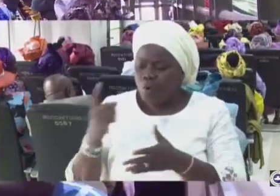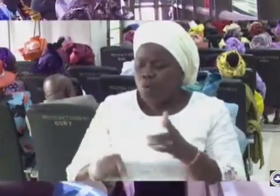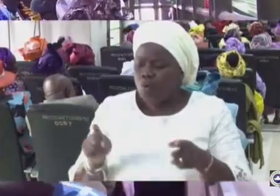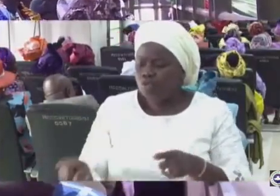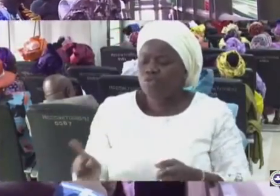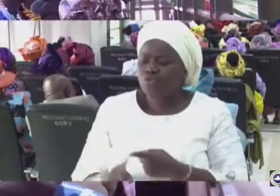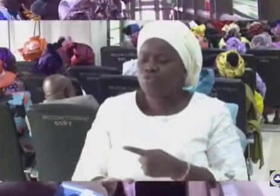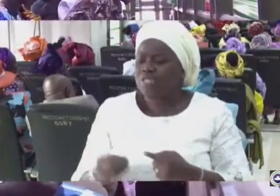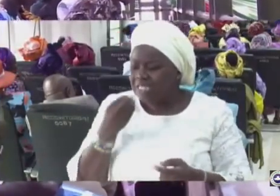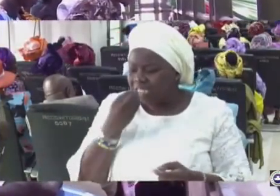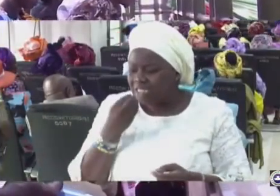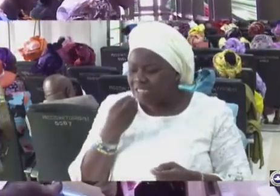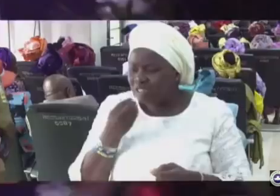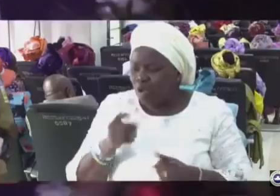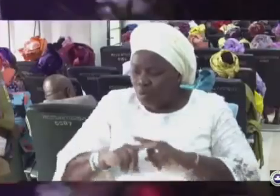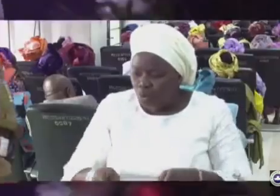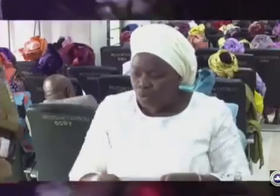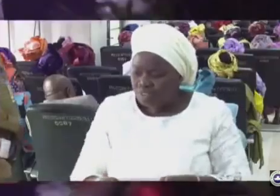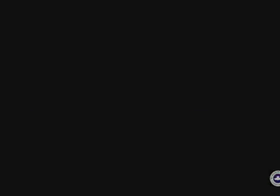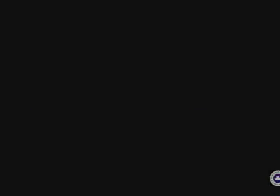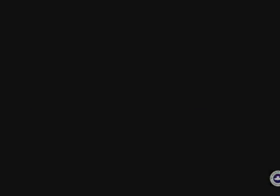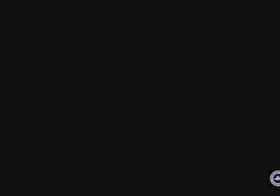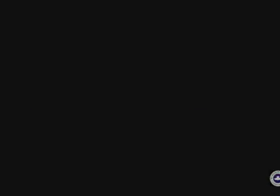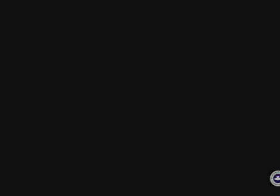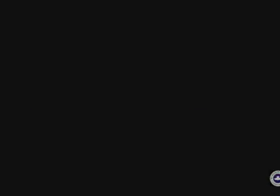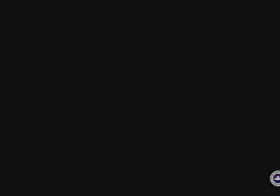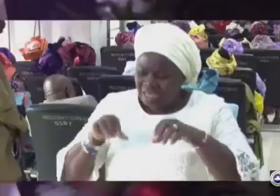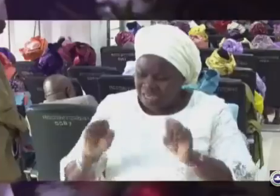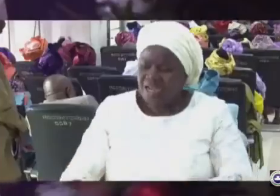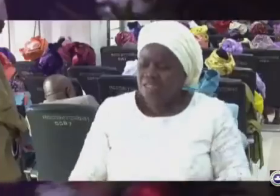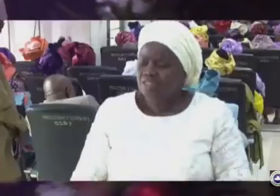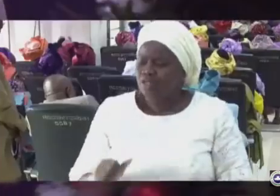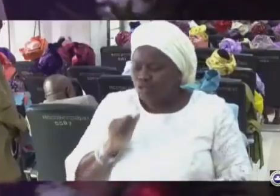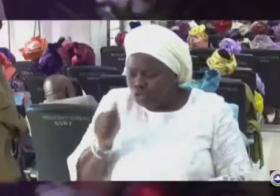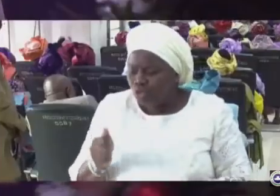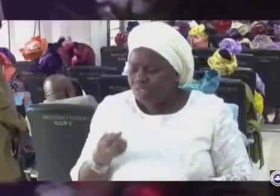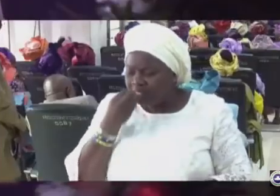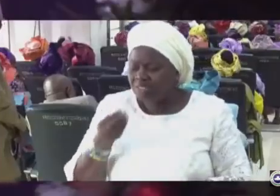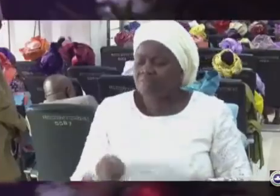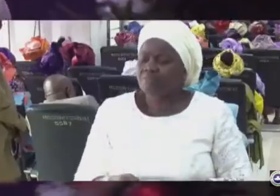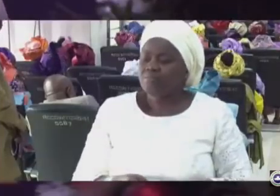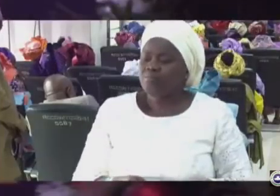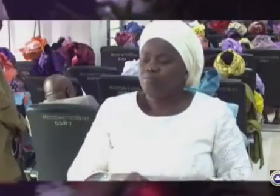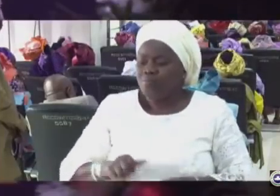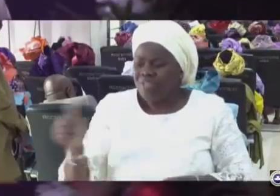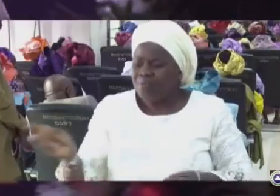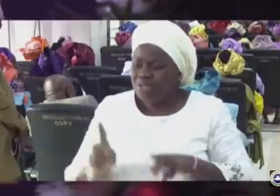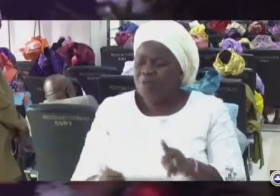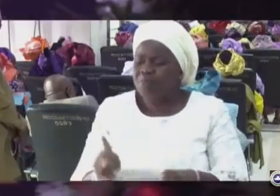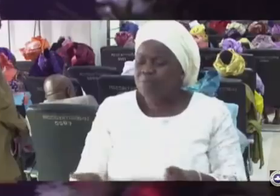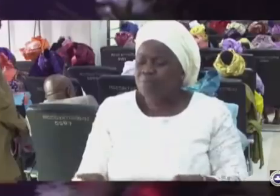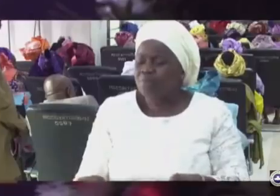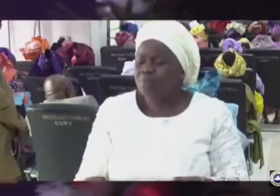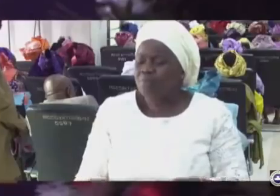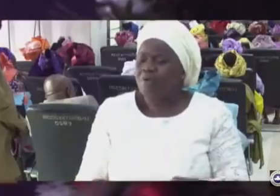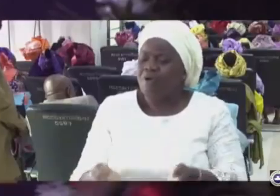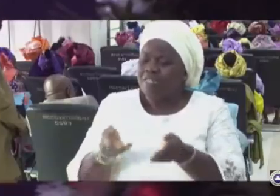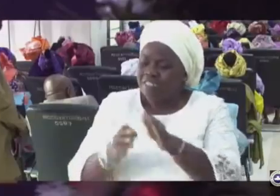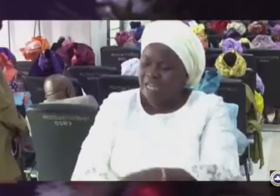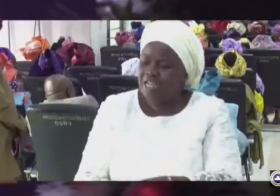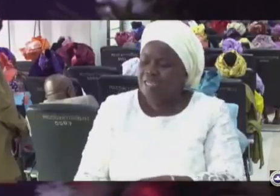And I'm sure you have heard of people who died on the dining table before. In case you don't know, I can give